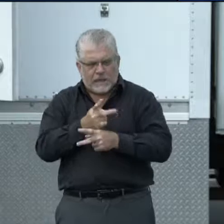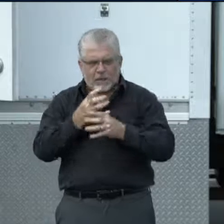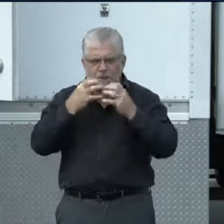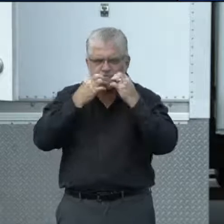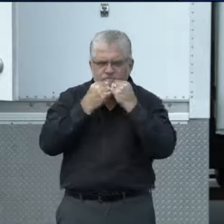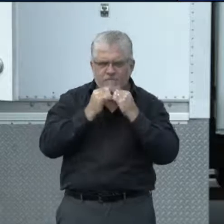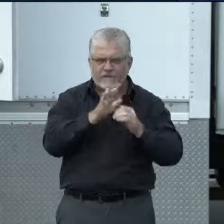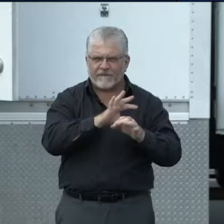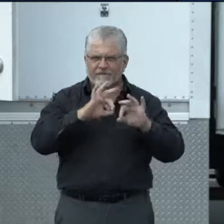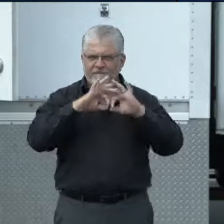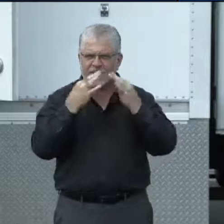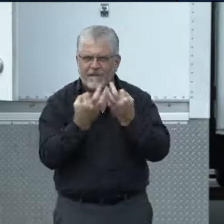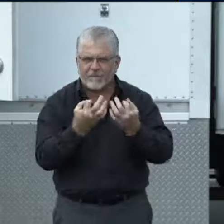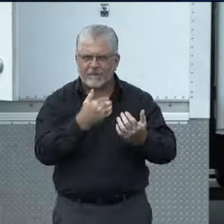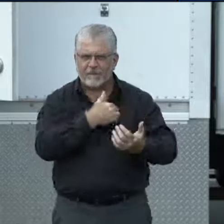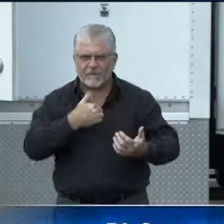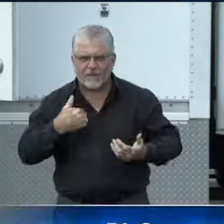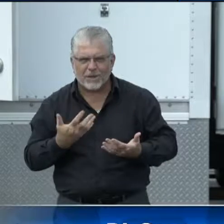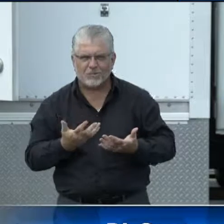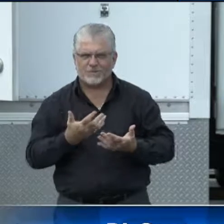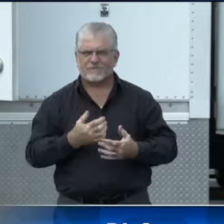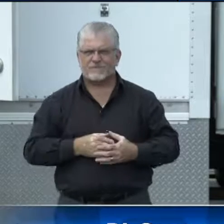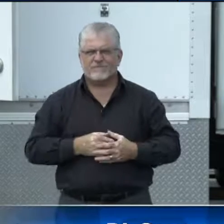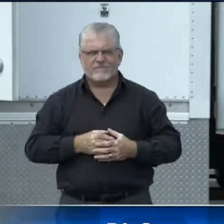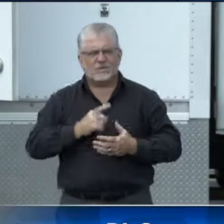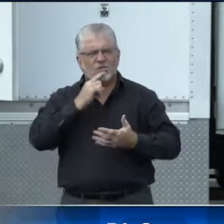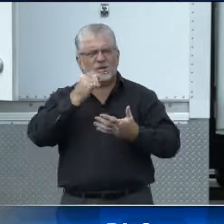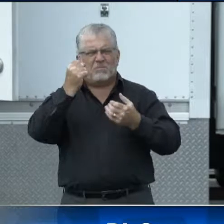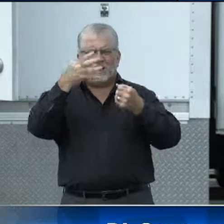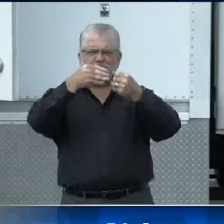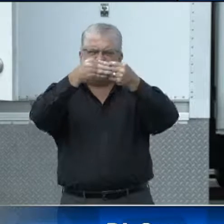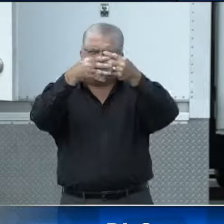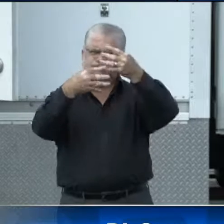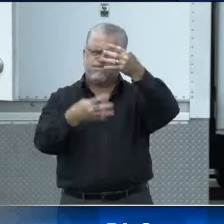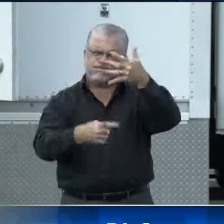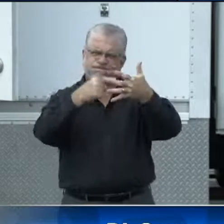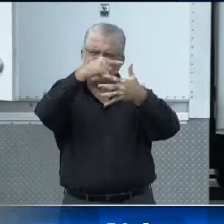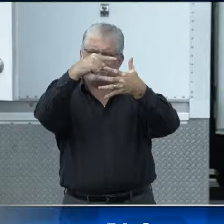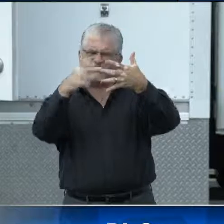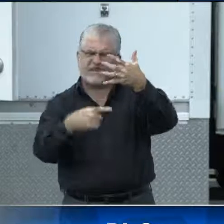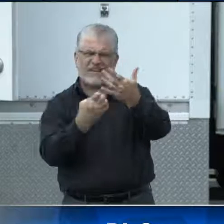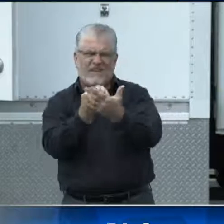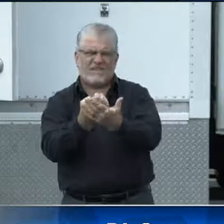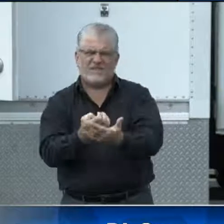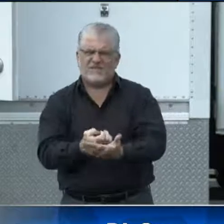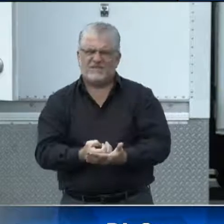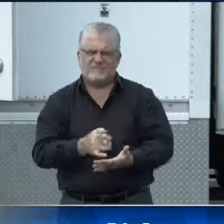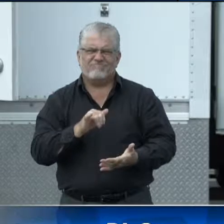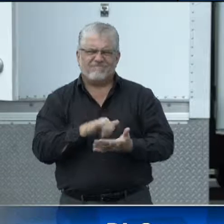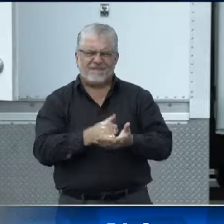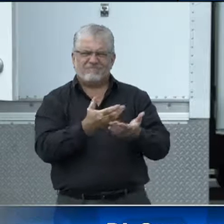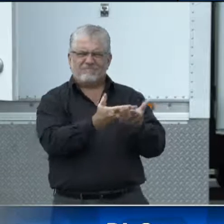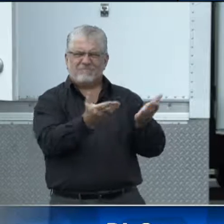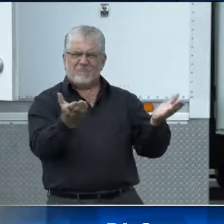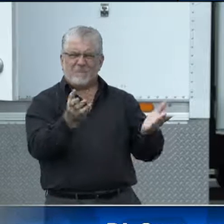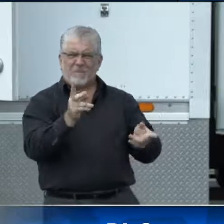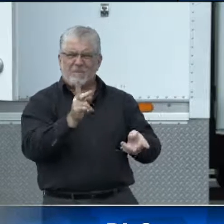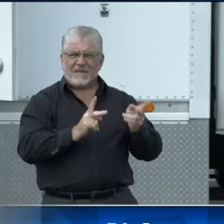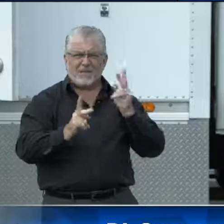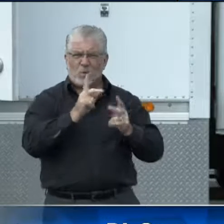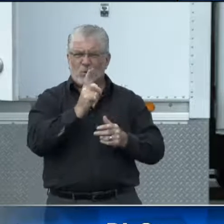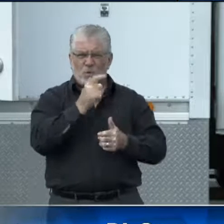There are substantial and extensive facts that back up the claim that non-white populations have died from COVID-19